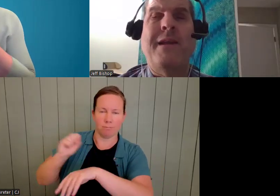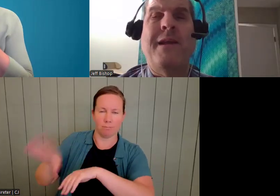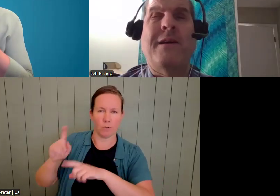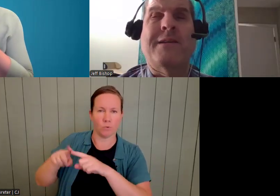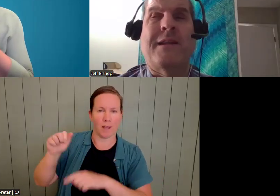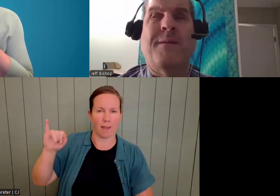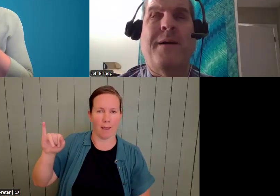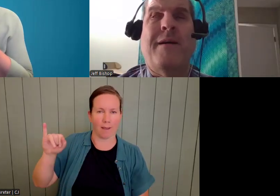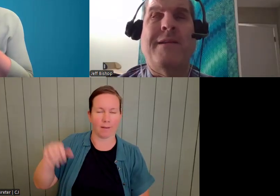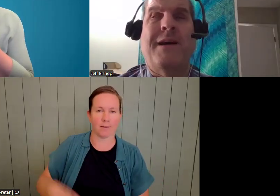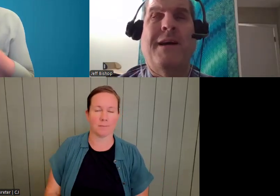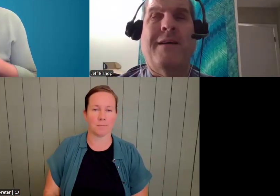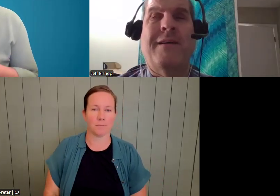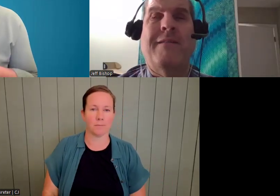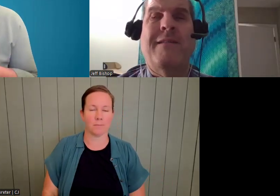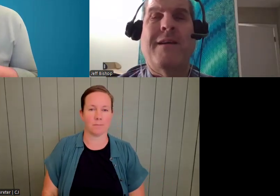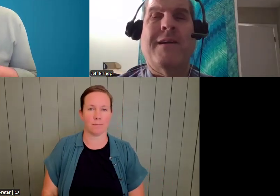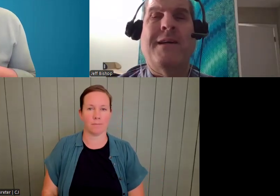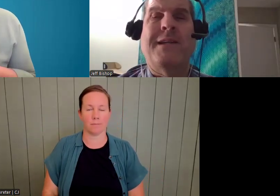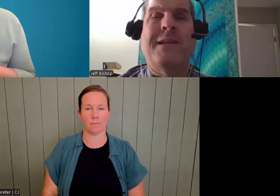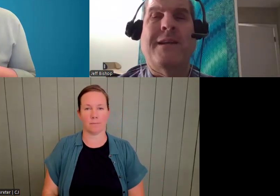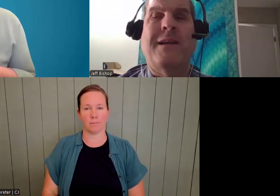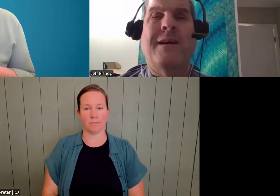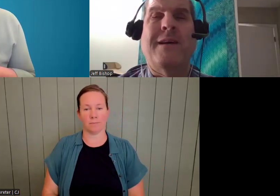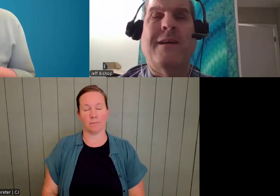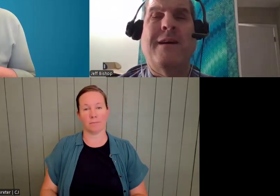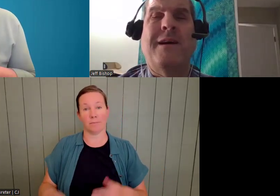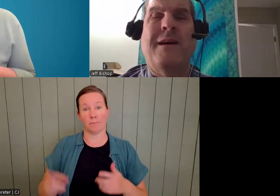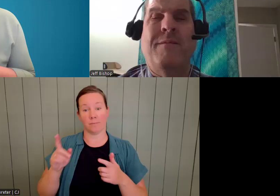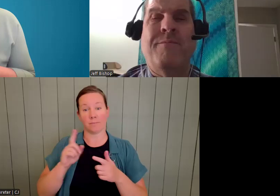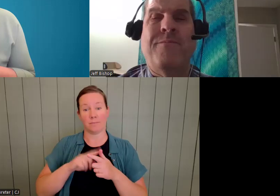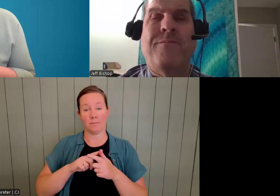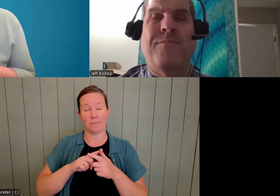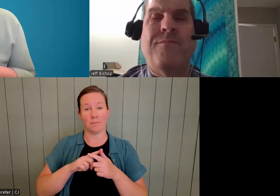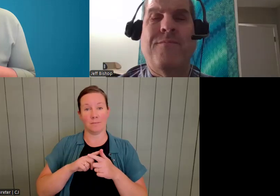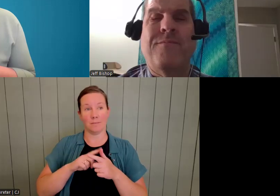And then he talks a little bit about content,